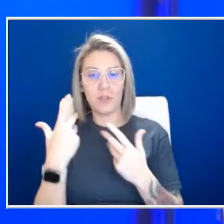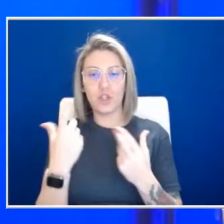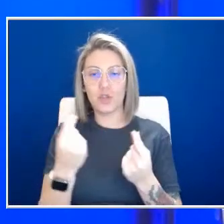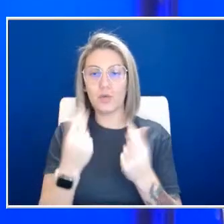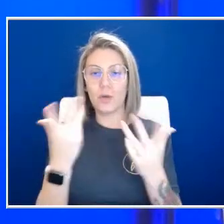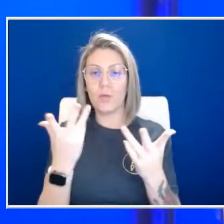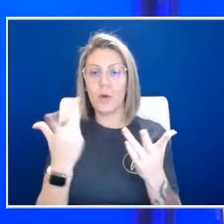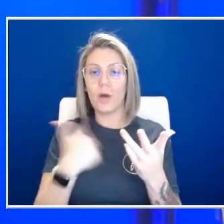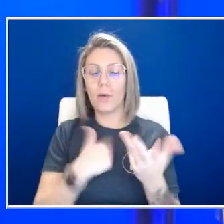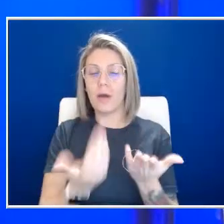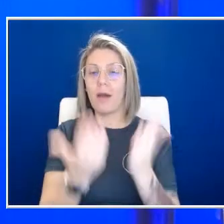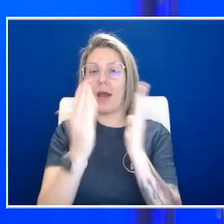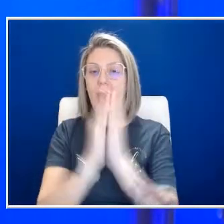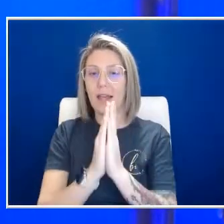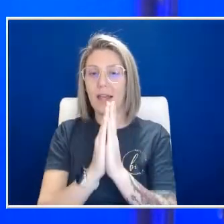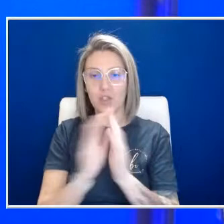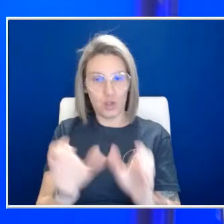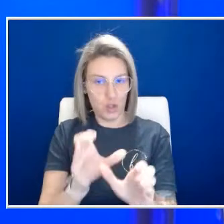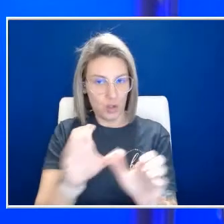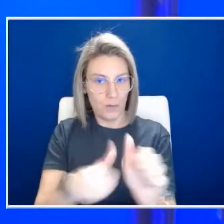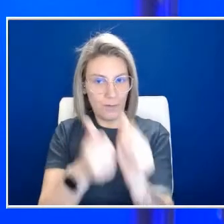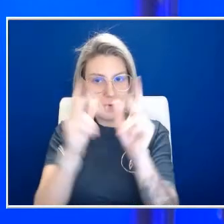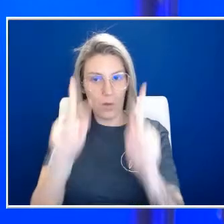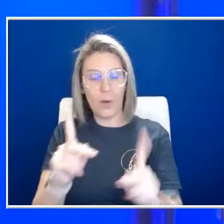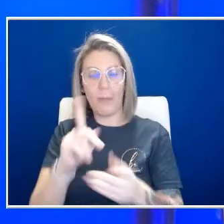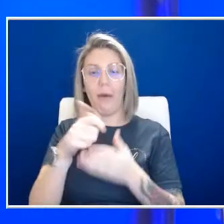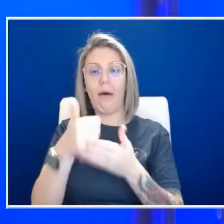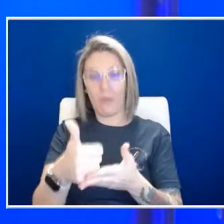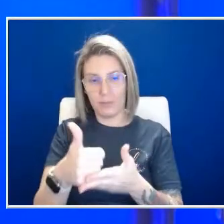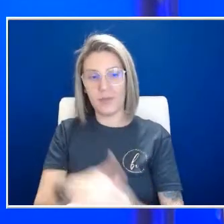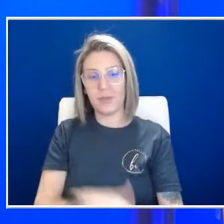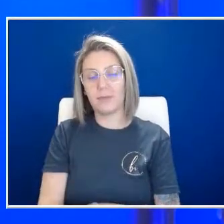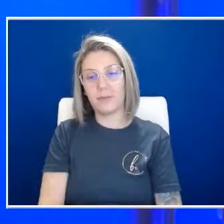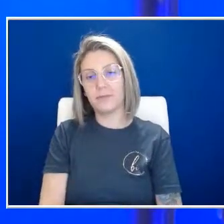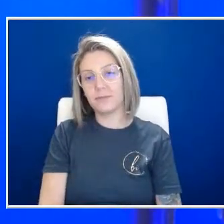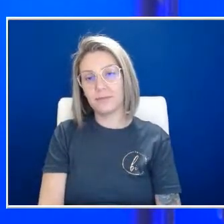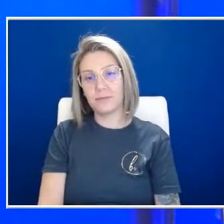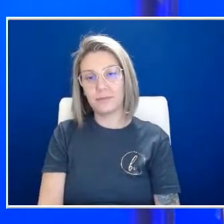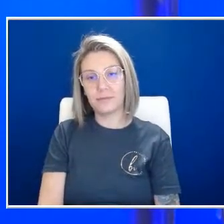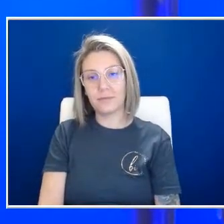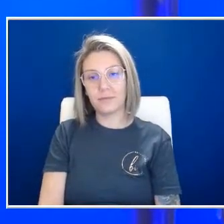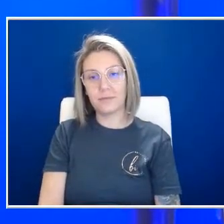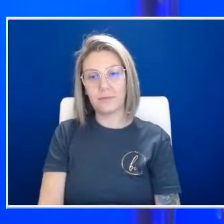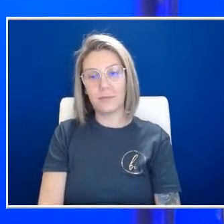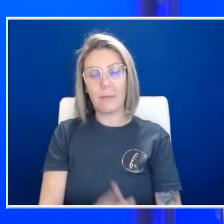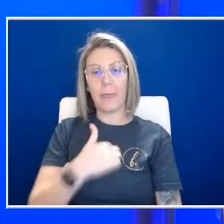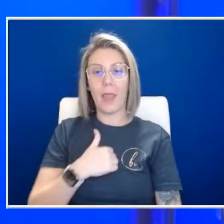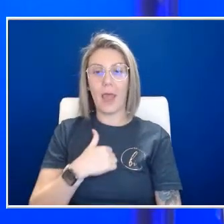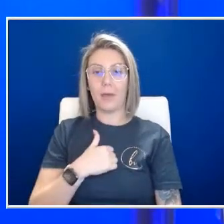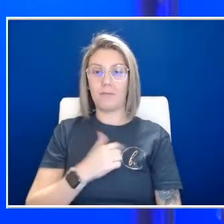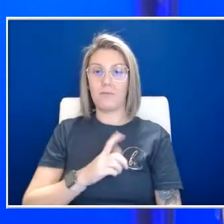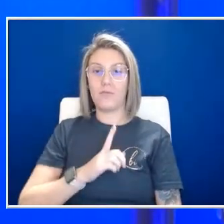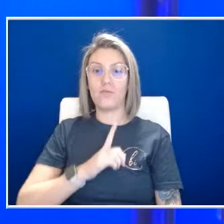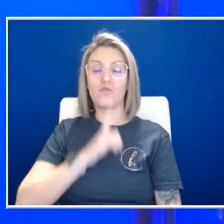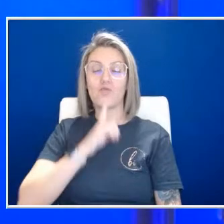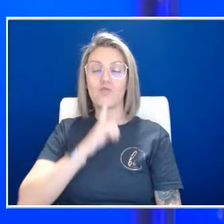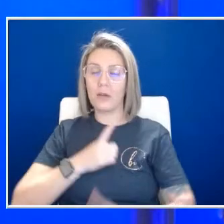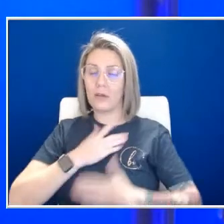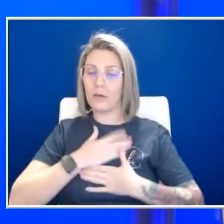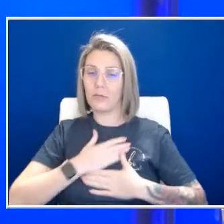up helps. And then I am very appreciative of the